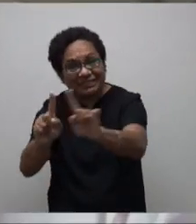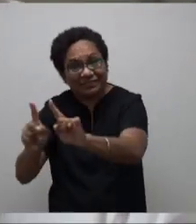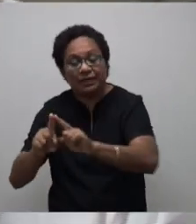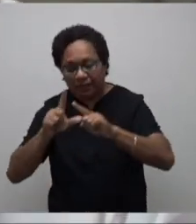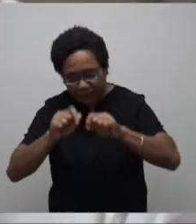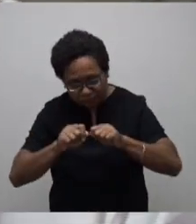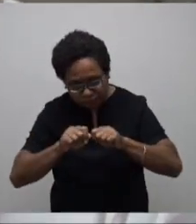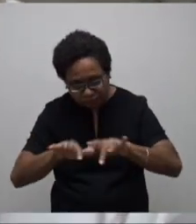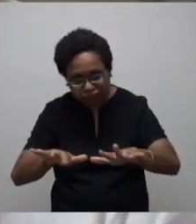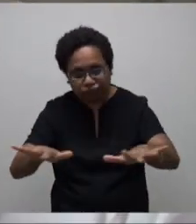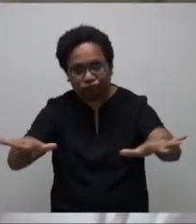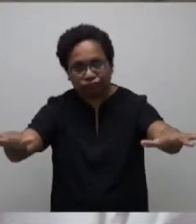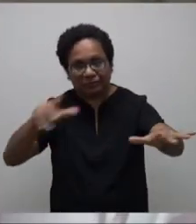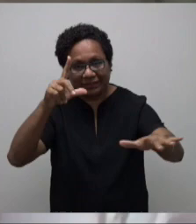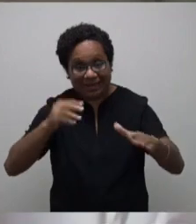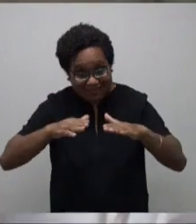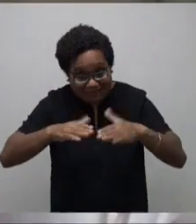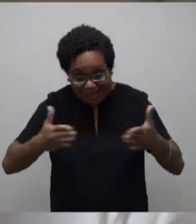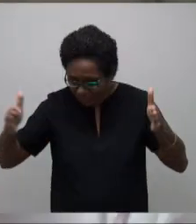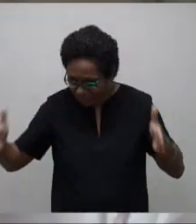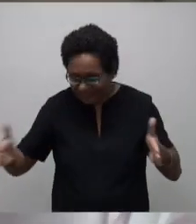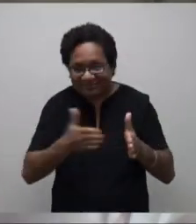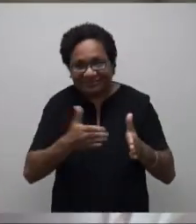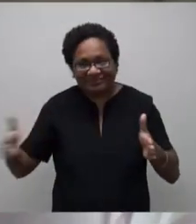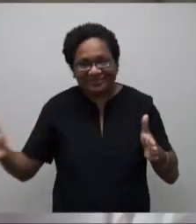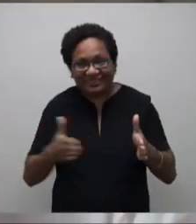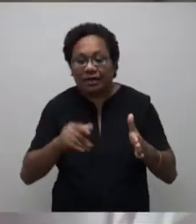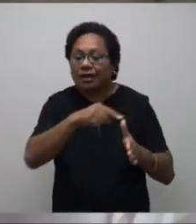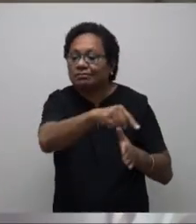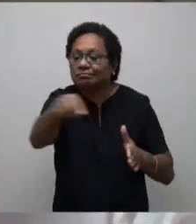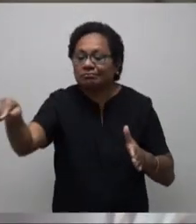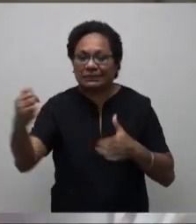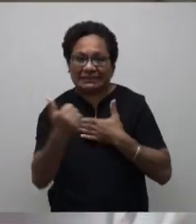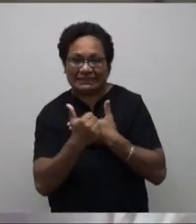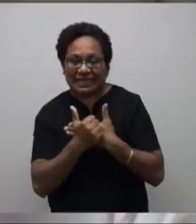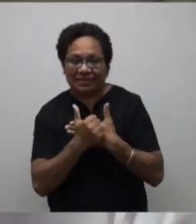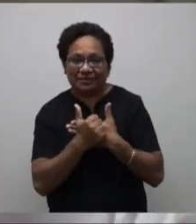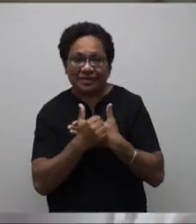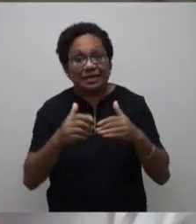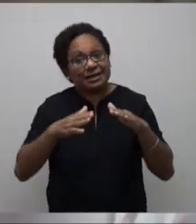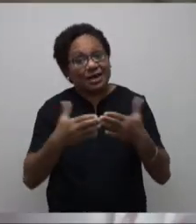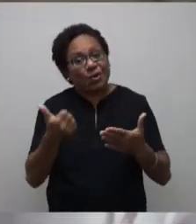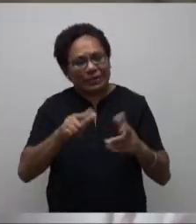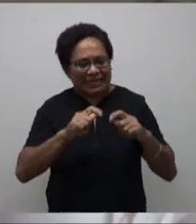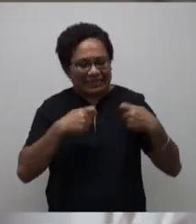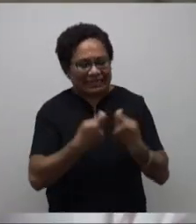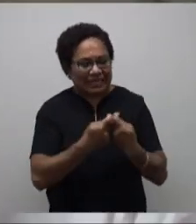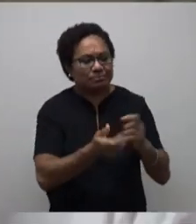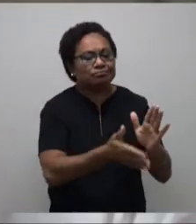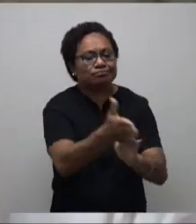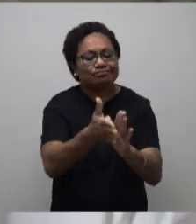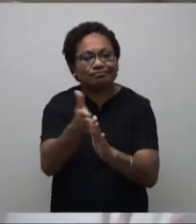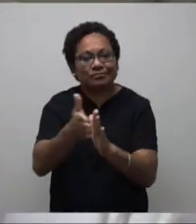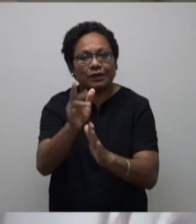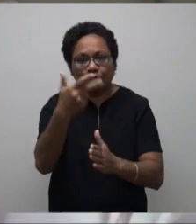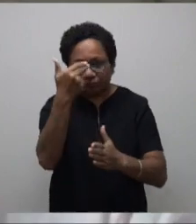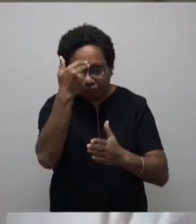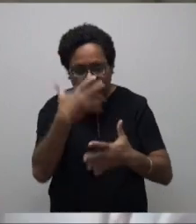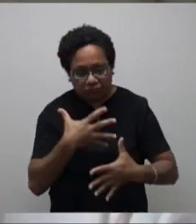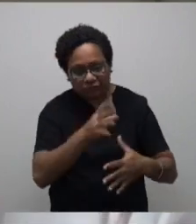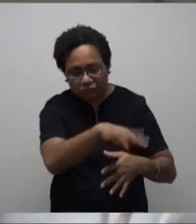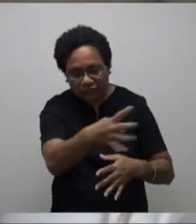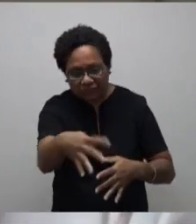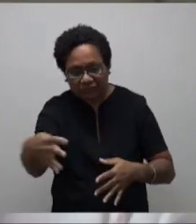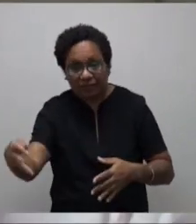We have previously employed mobile screening teams to great effect, but the scale of this outbreak now requires a different